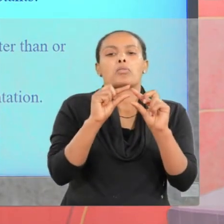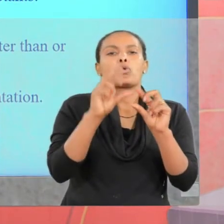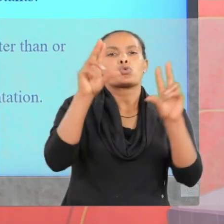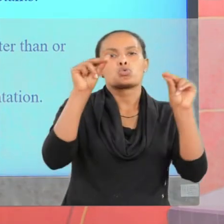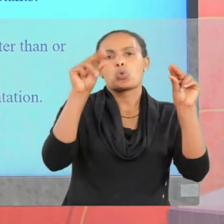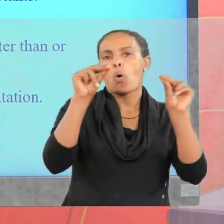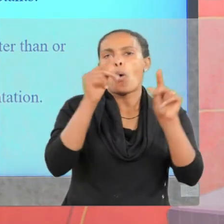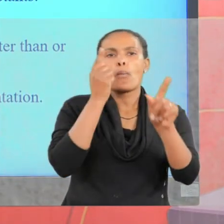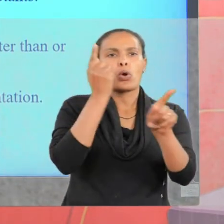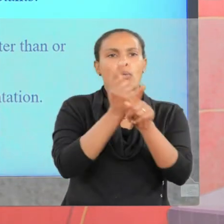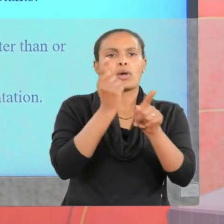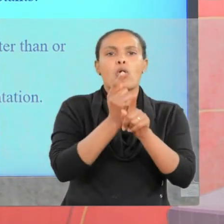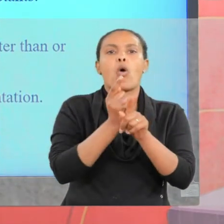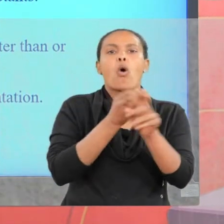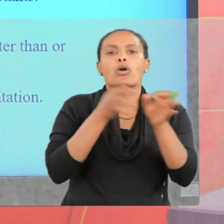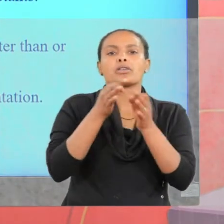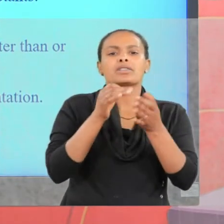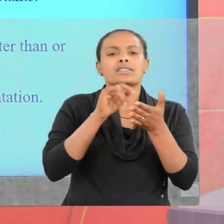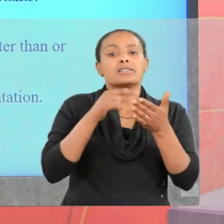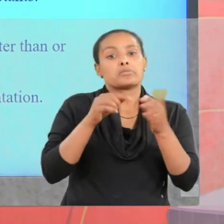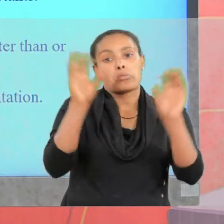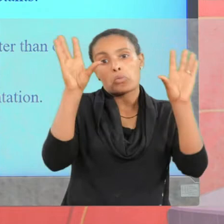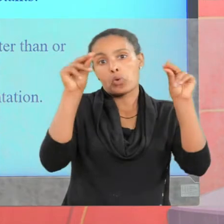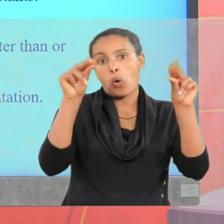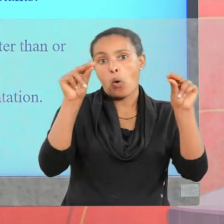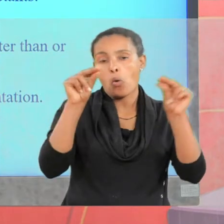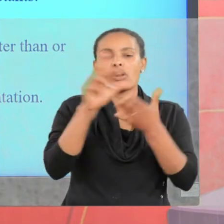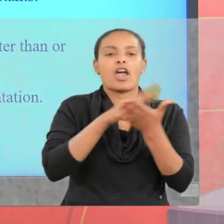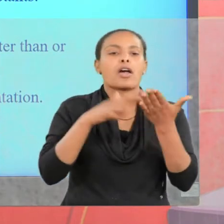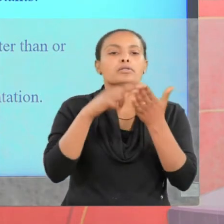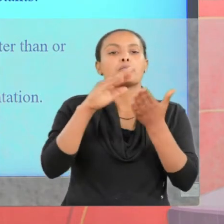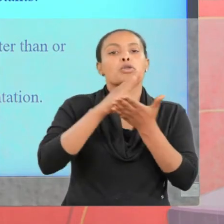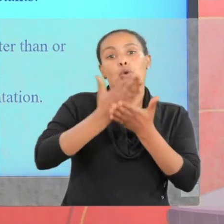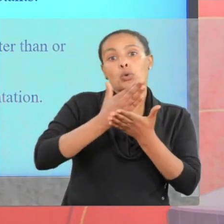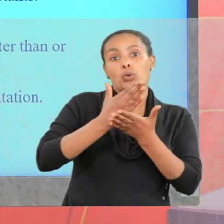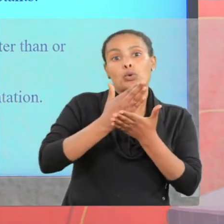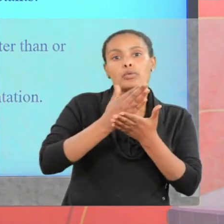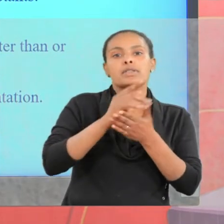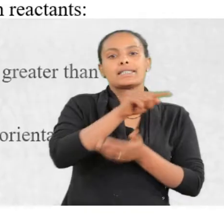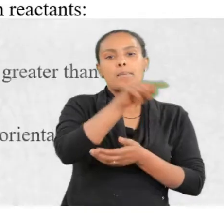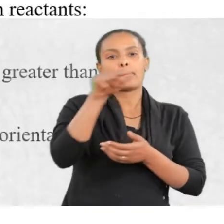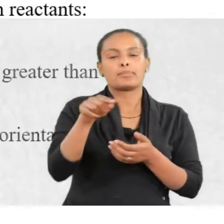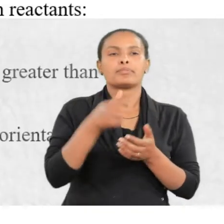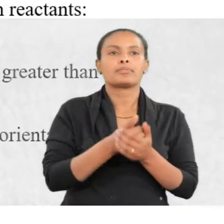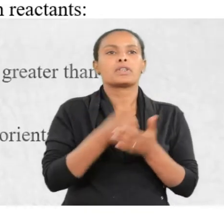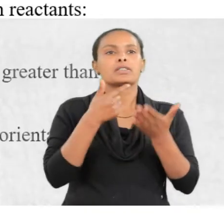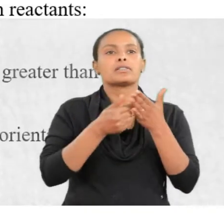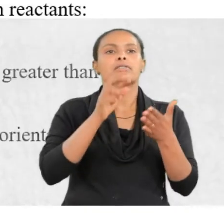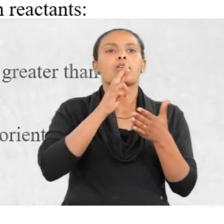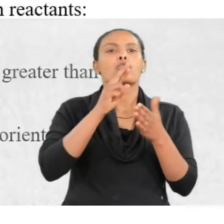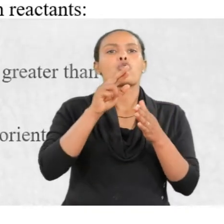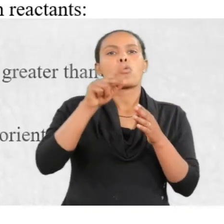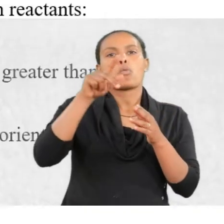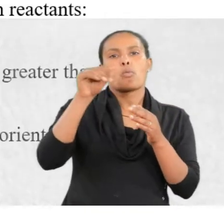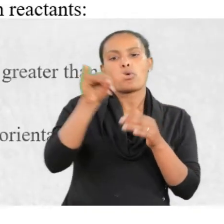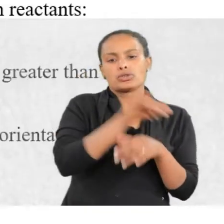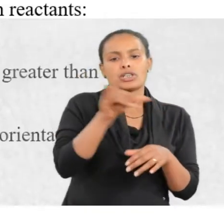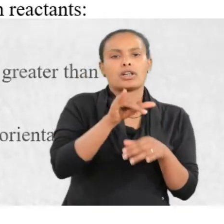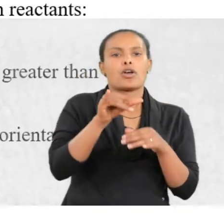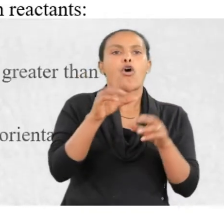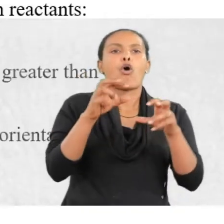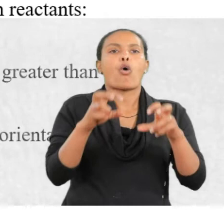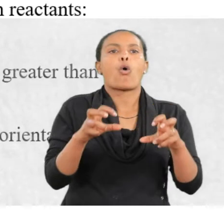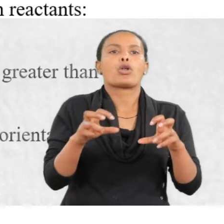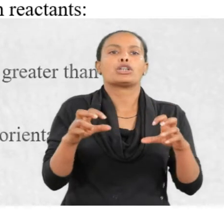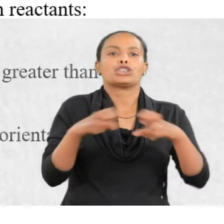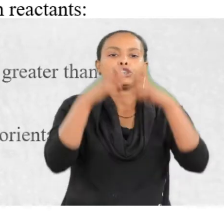no proper orientation, then there is no reaction between them. These are postulates of